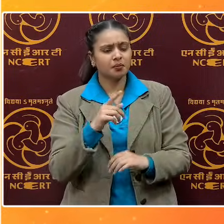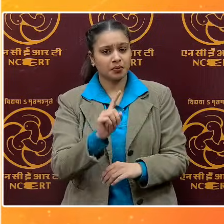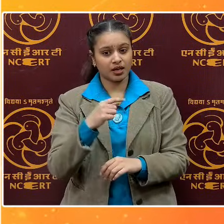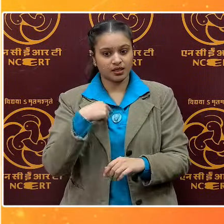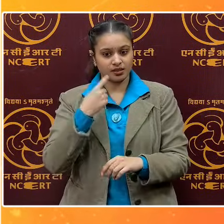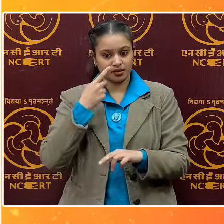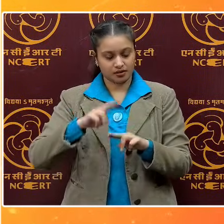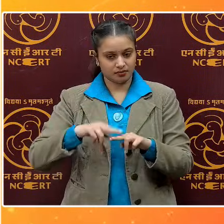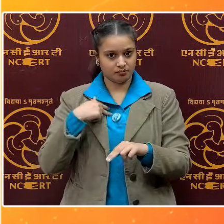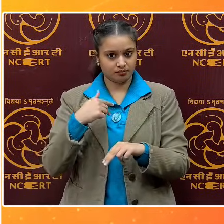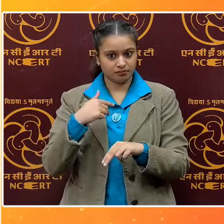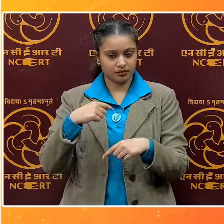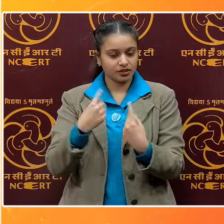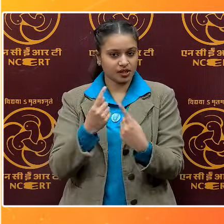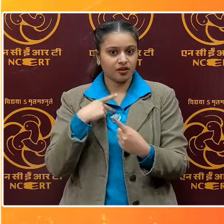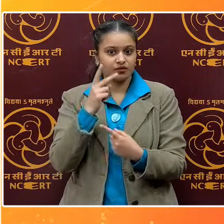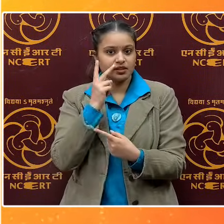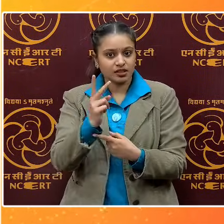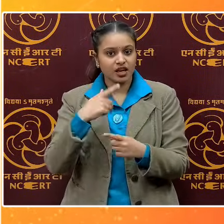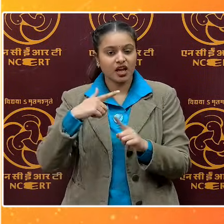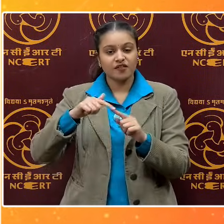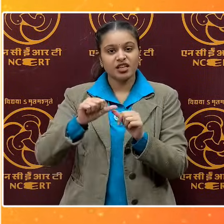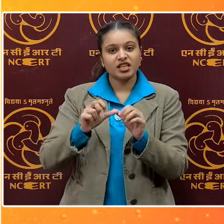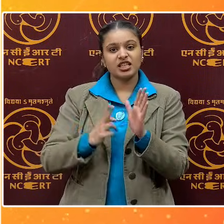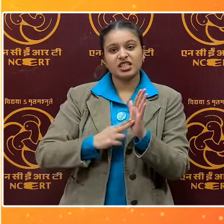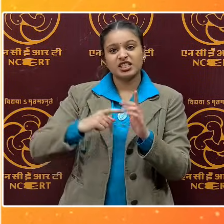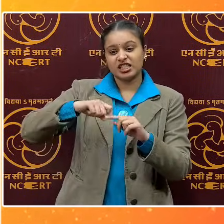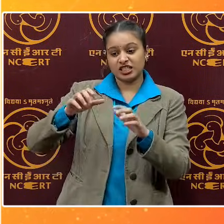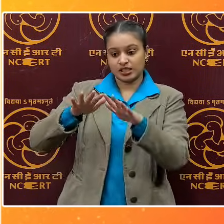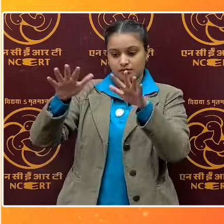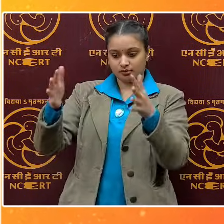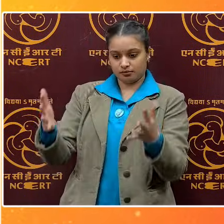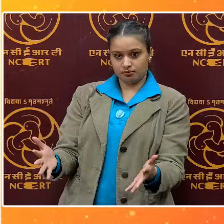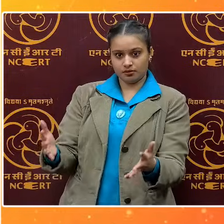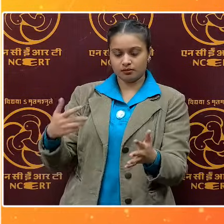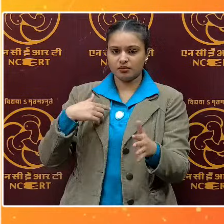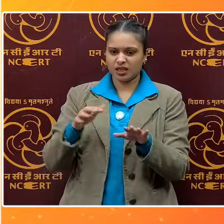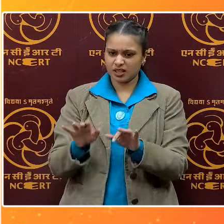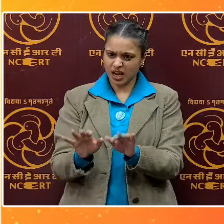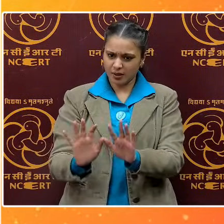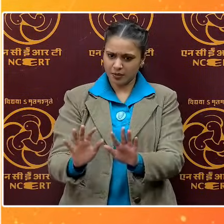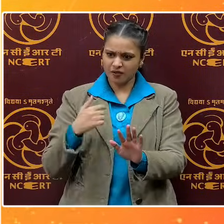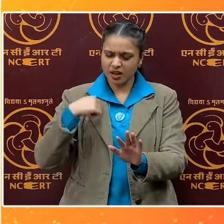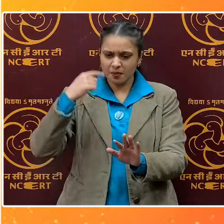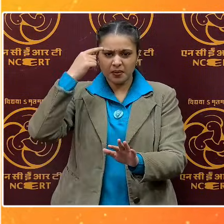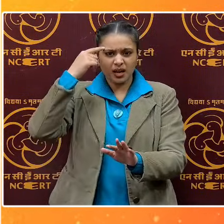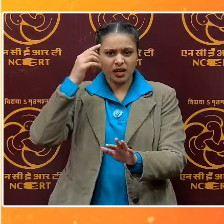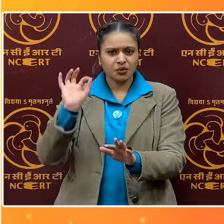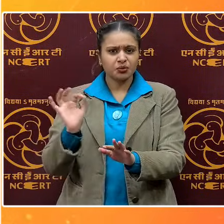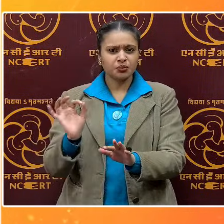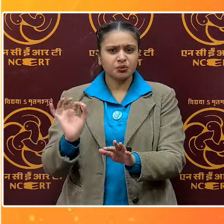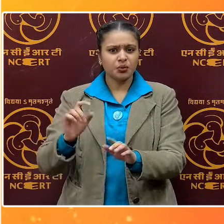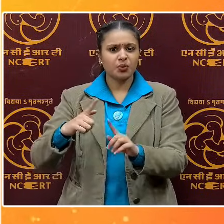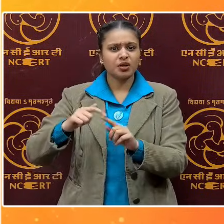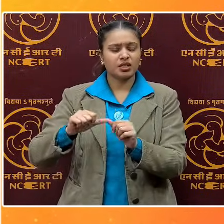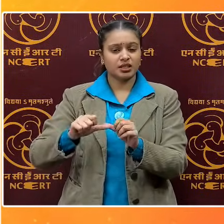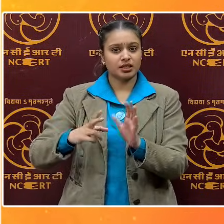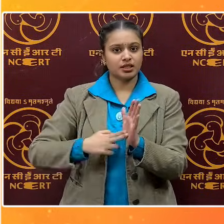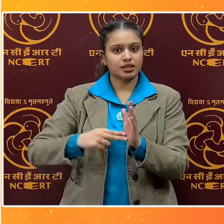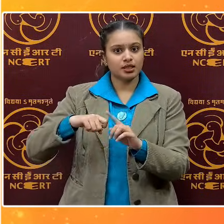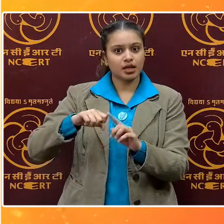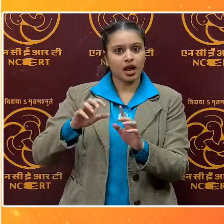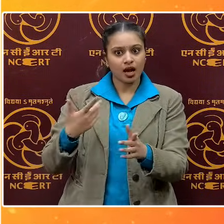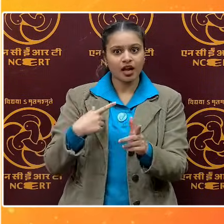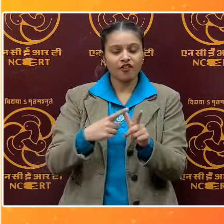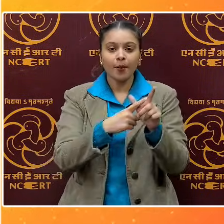looking out for the pics of a tank, I typed tank. I didn't have in mind, I was looking for a tank. And then it came the